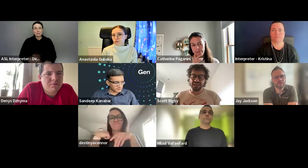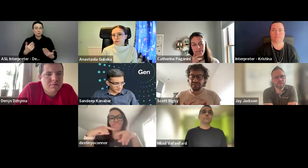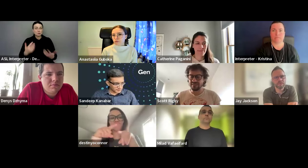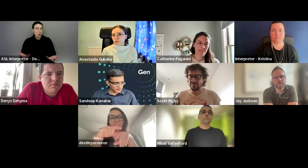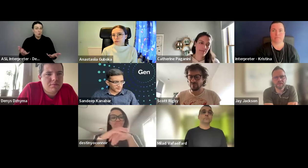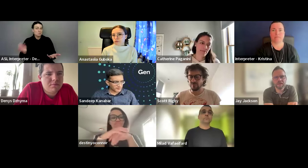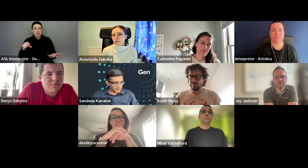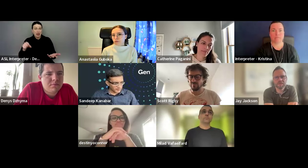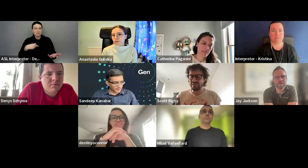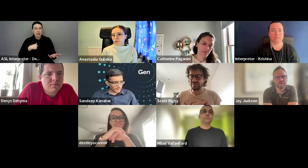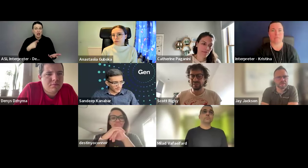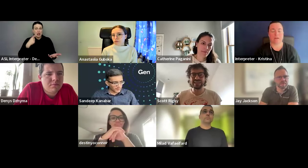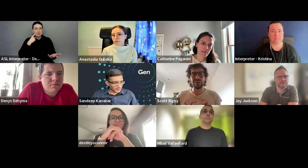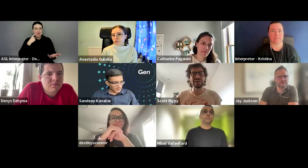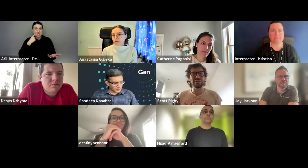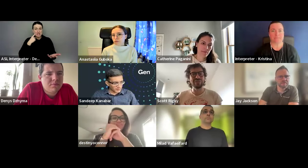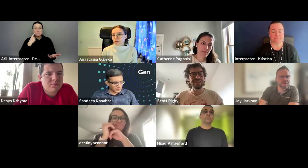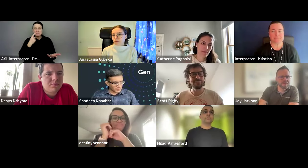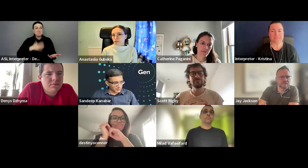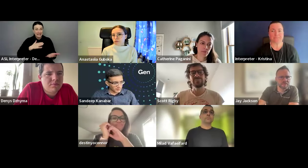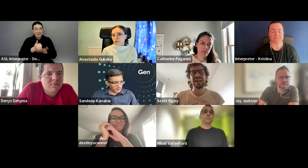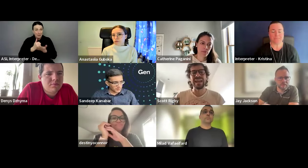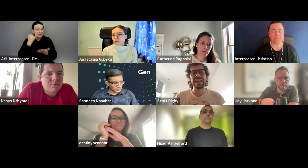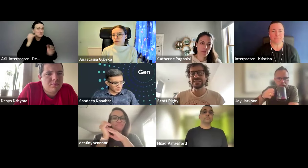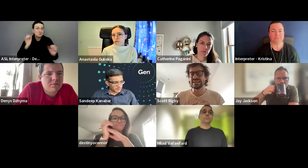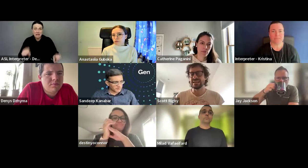So yeah, I think please help with that if you can.